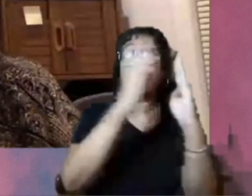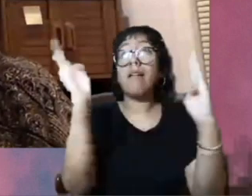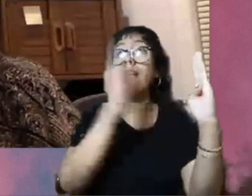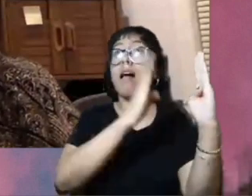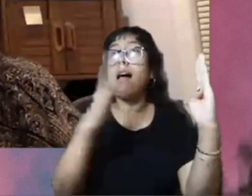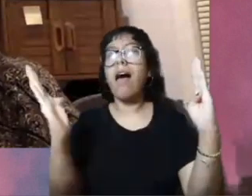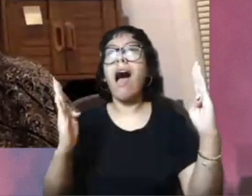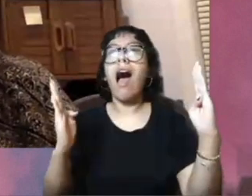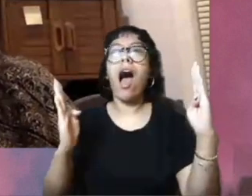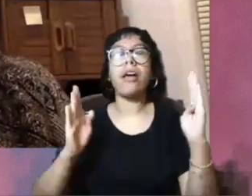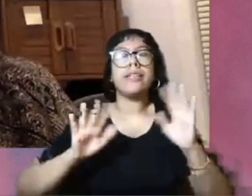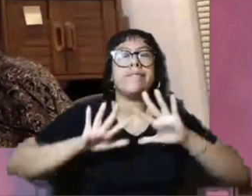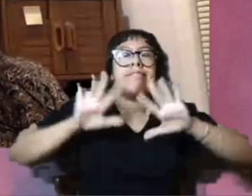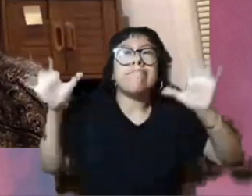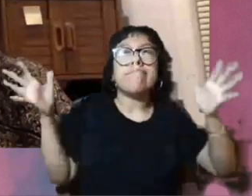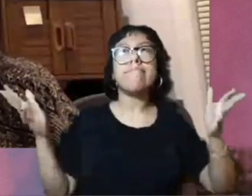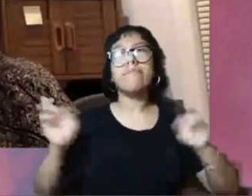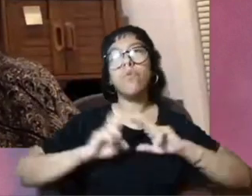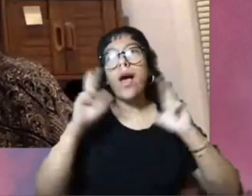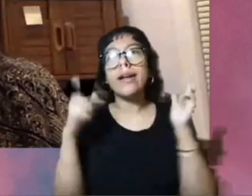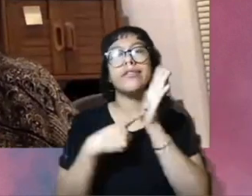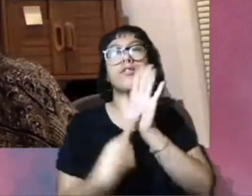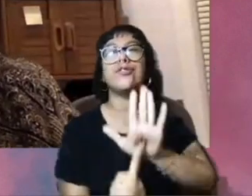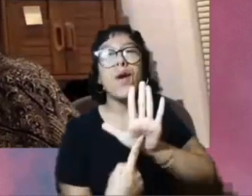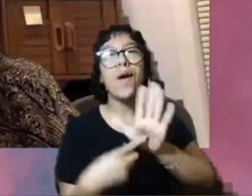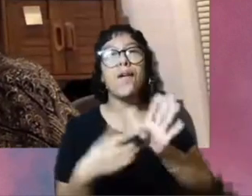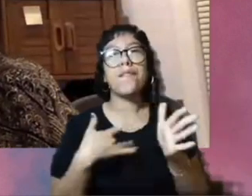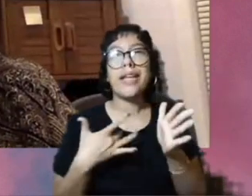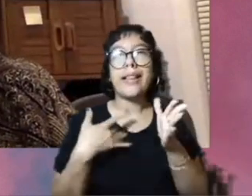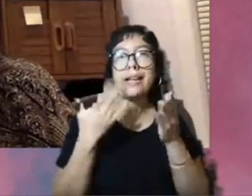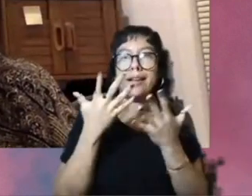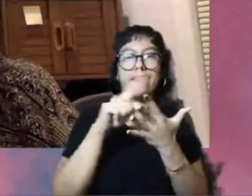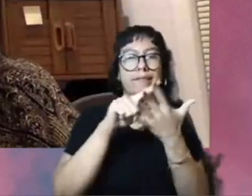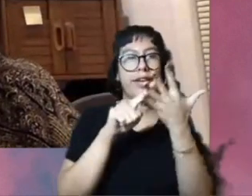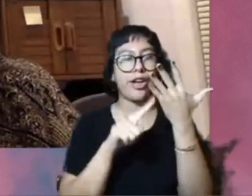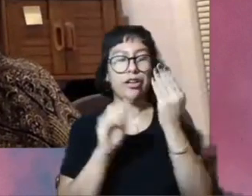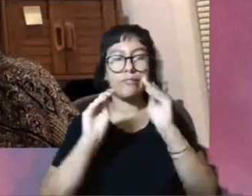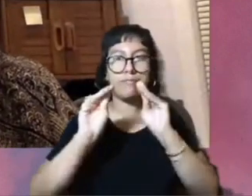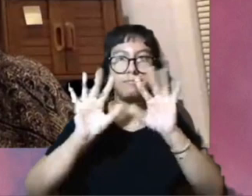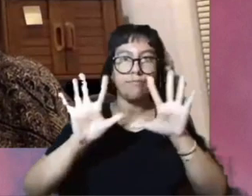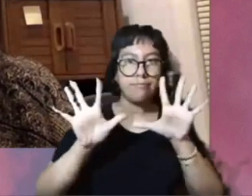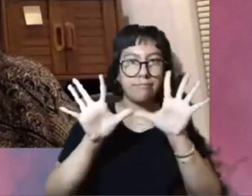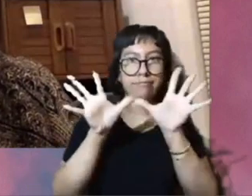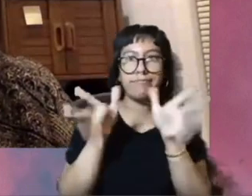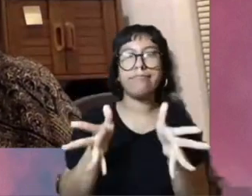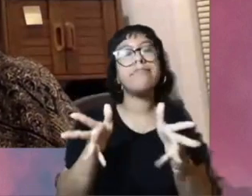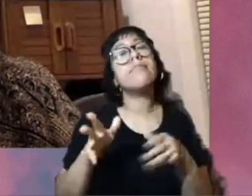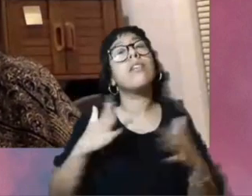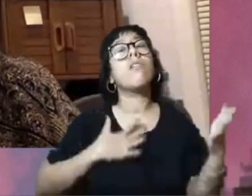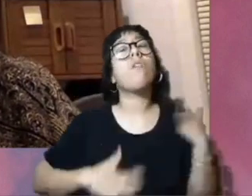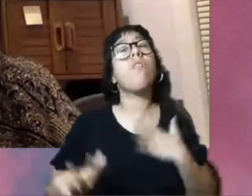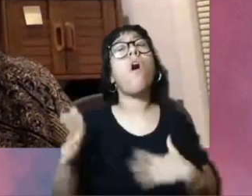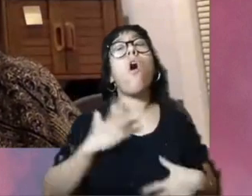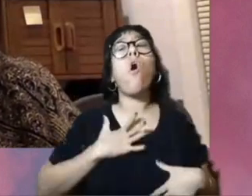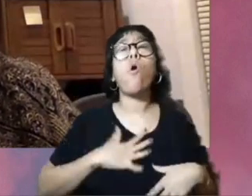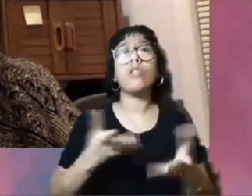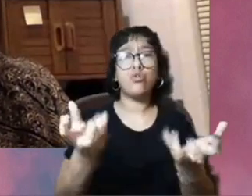peeled themselves open to imitate the sensation of fingers thumbing pages. The clothes in her